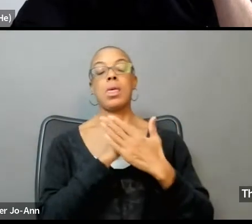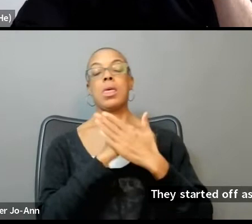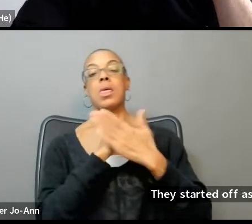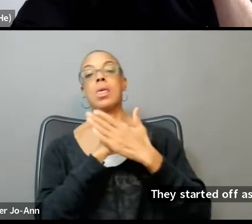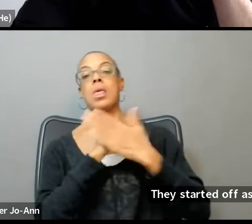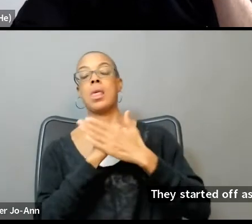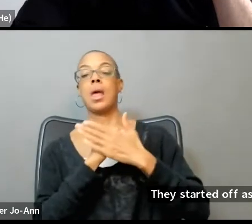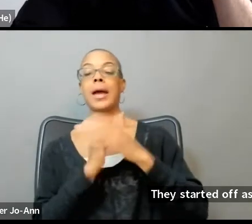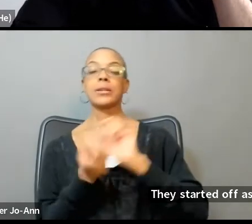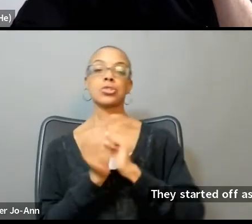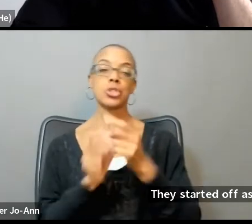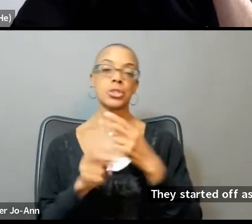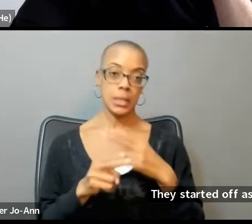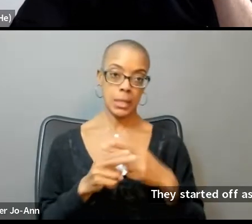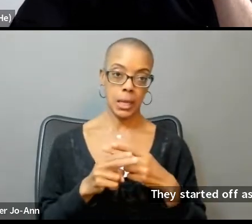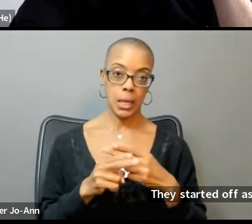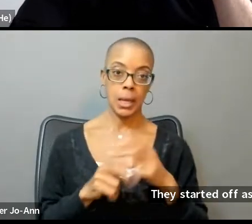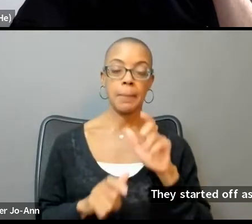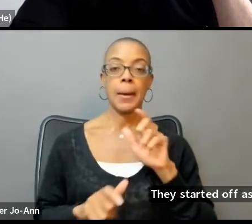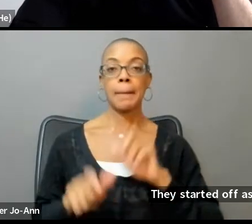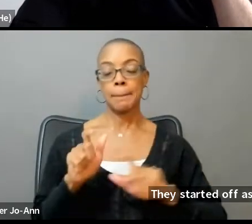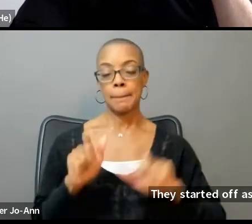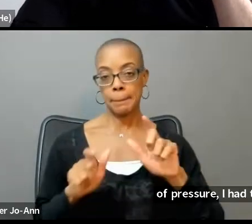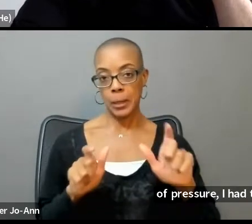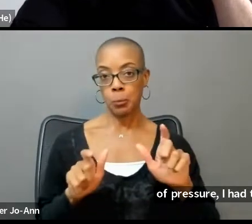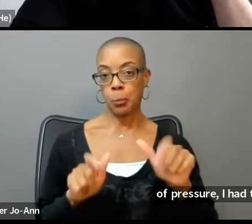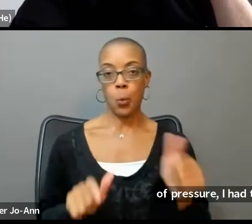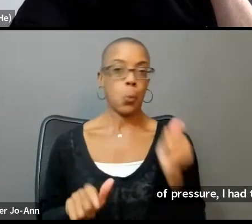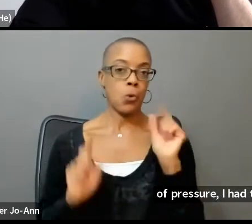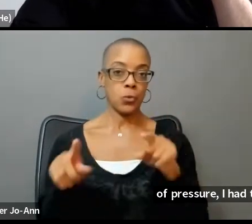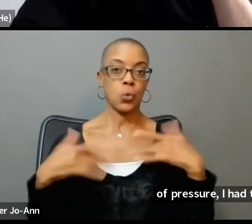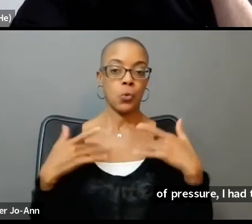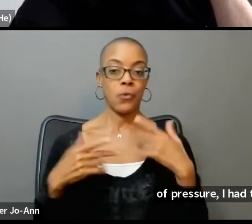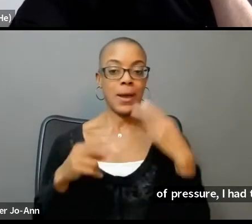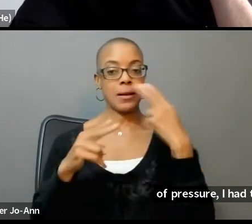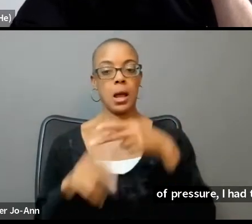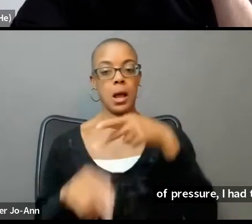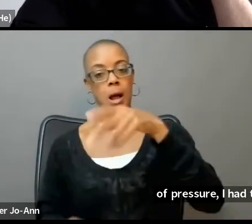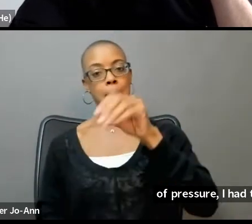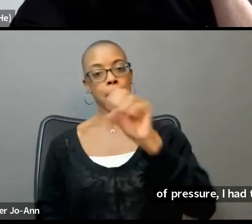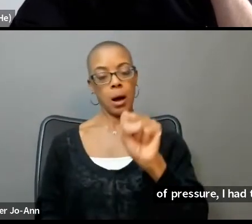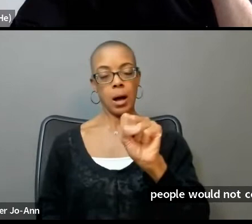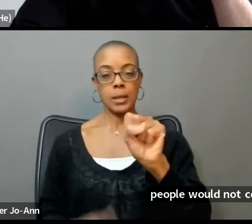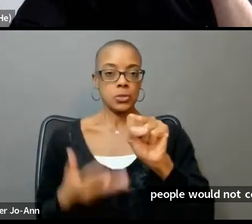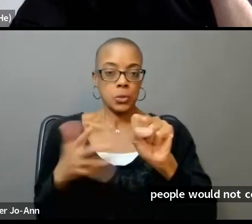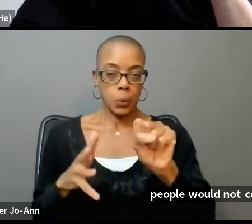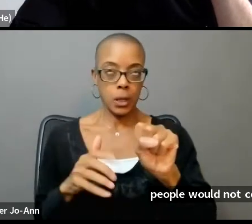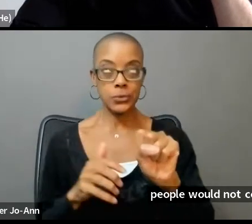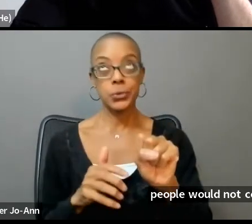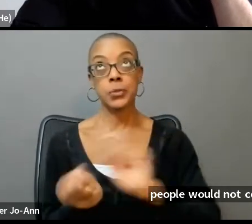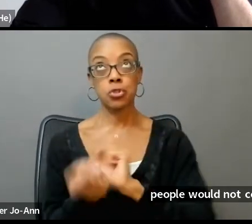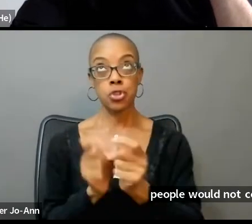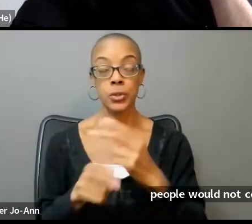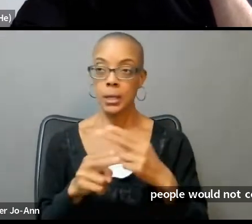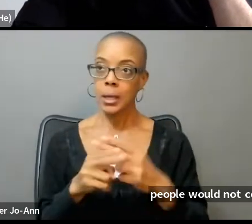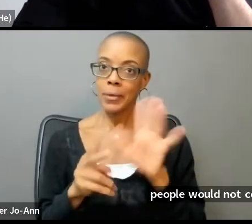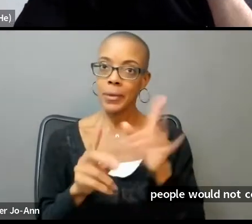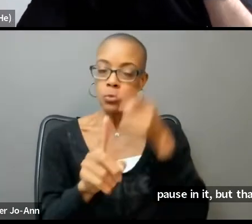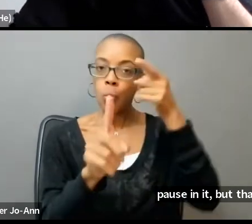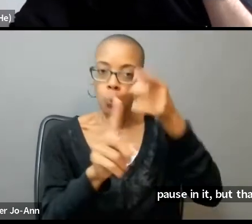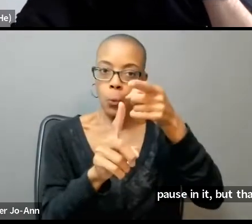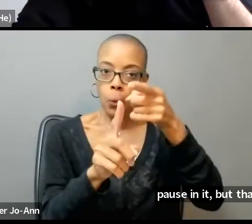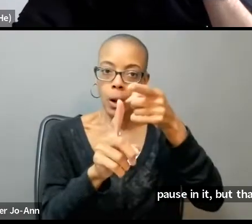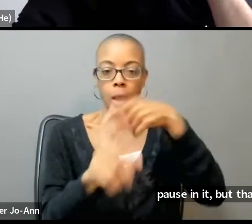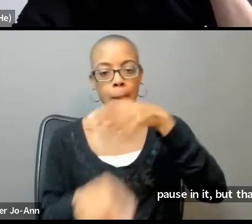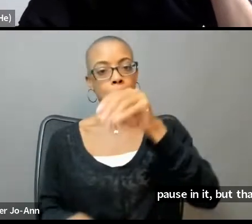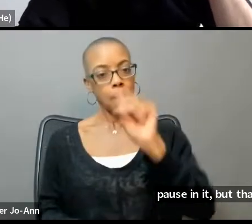come to an event that had the word pause in it. But that was the whole point of it in the beginning, was that I felt we